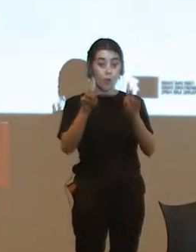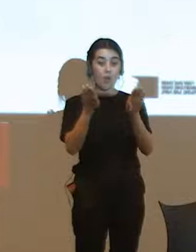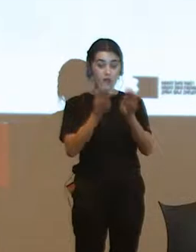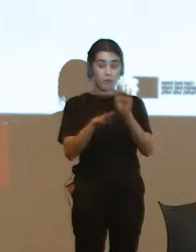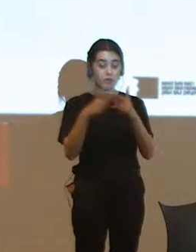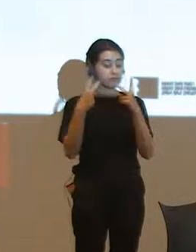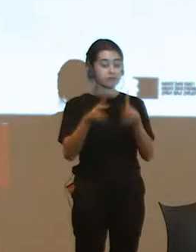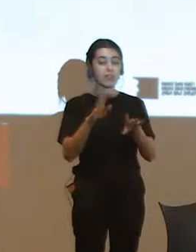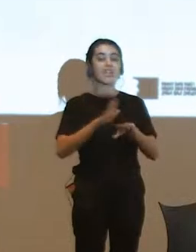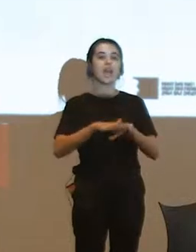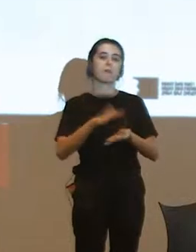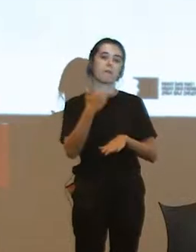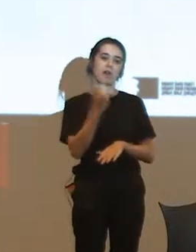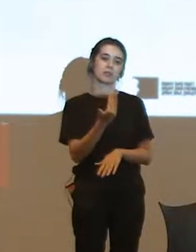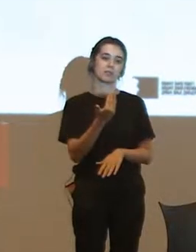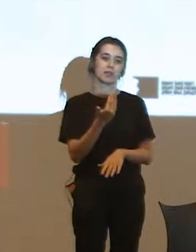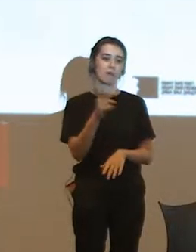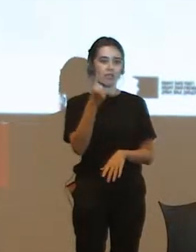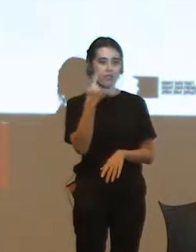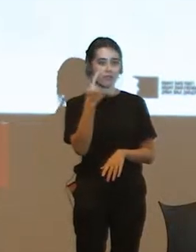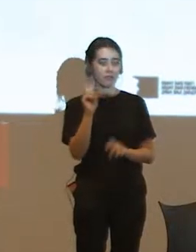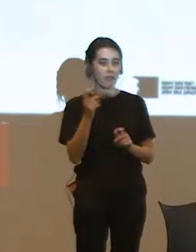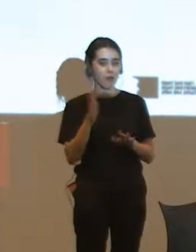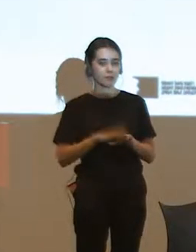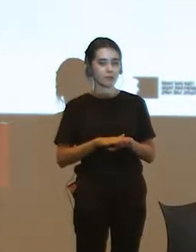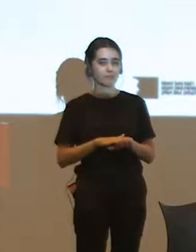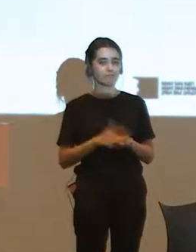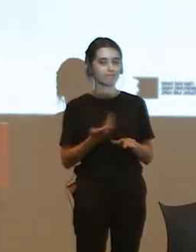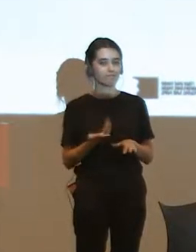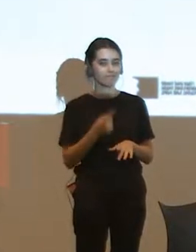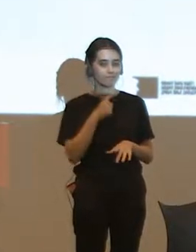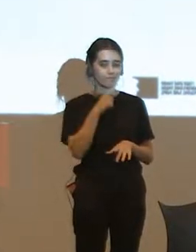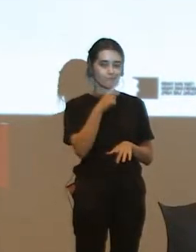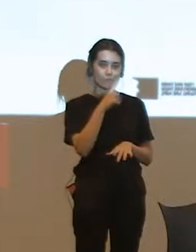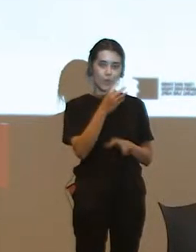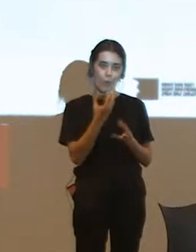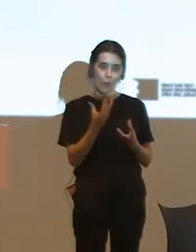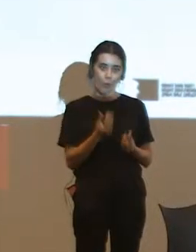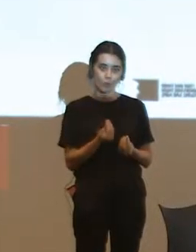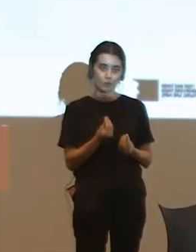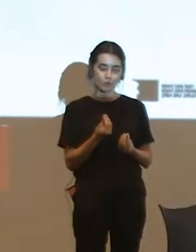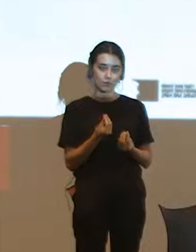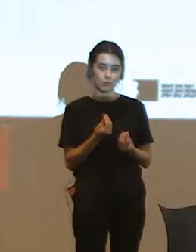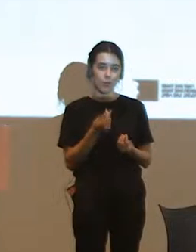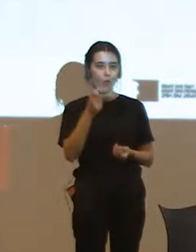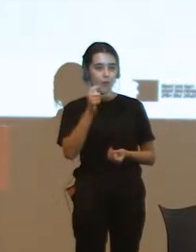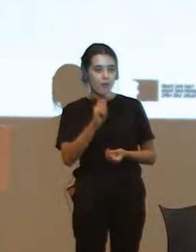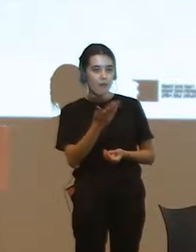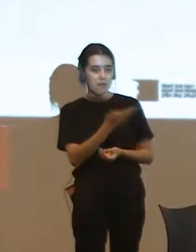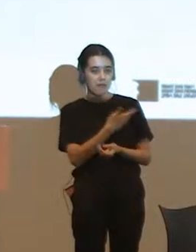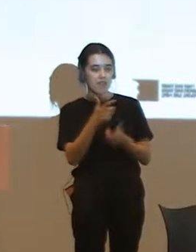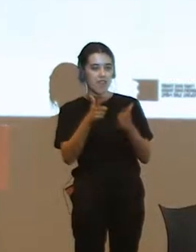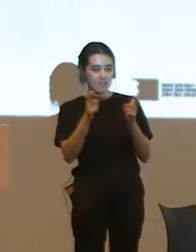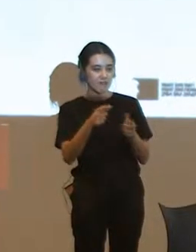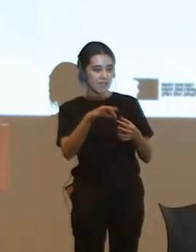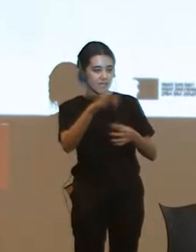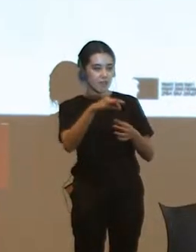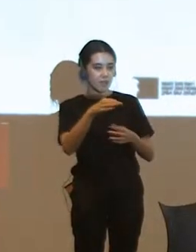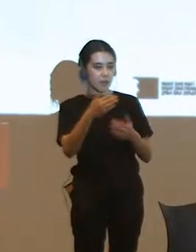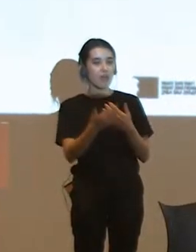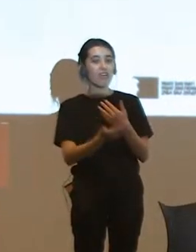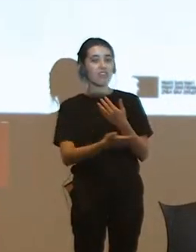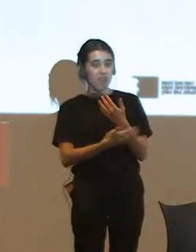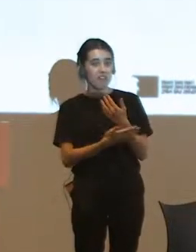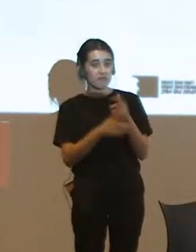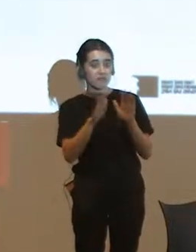not help the afghans why does the law say that if an afghan refugee is found or any refugee other than ukrainian